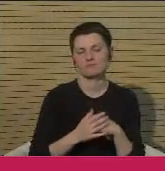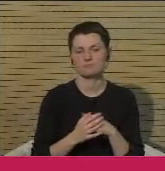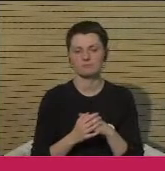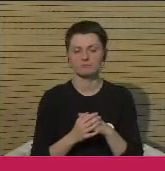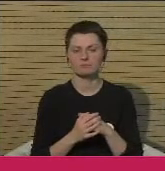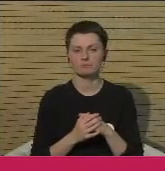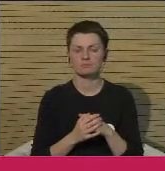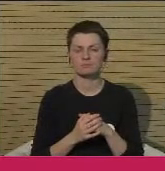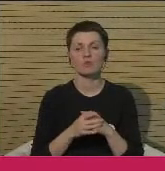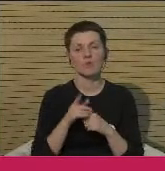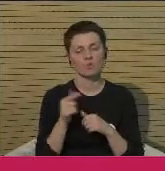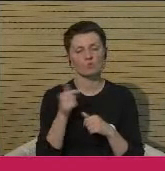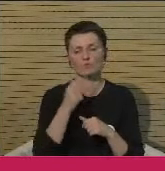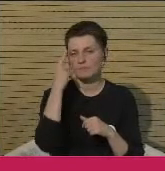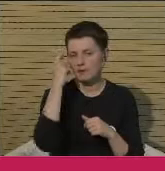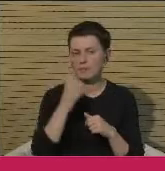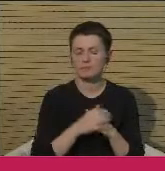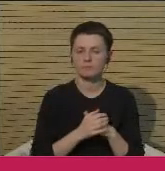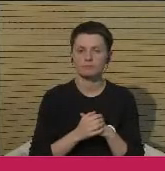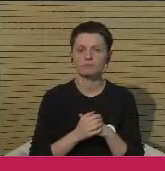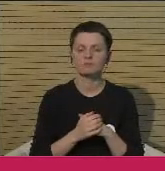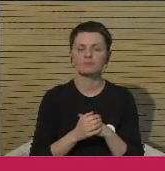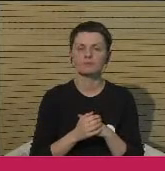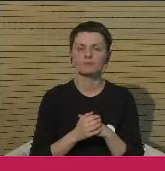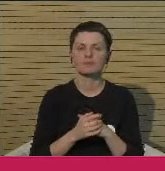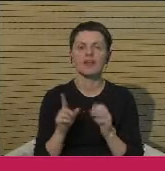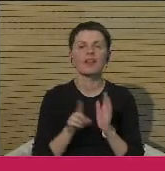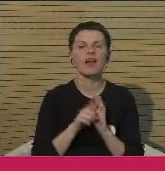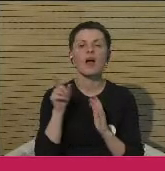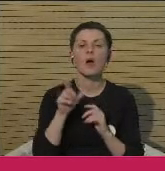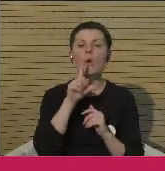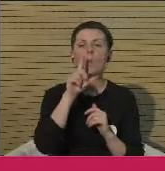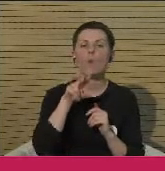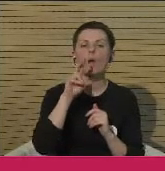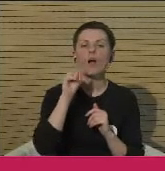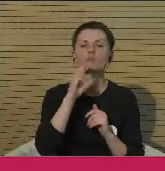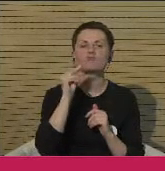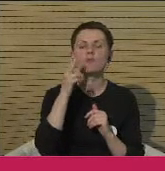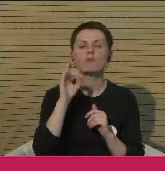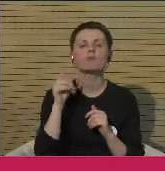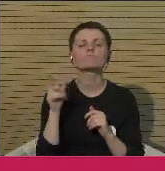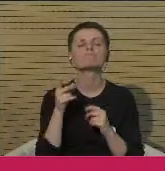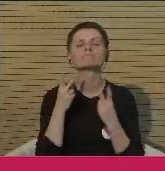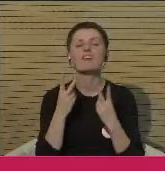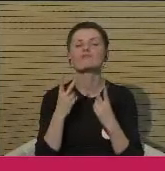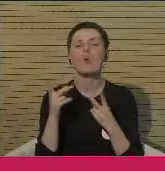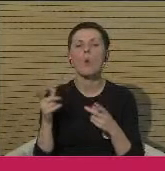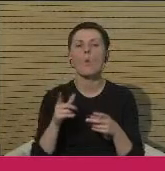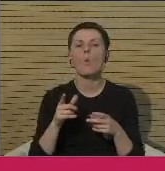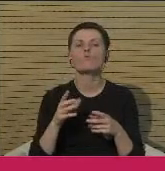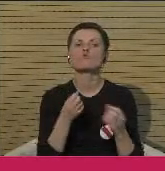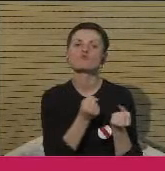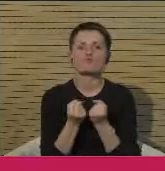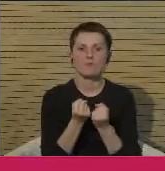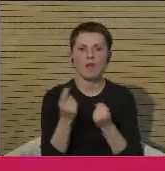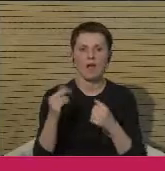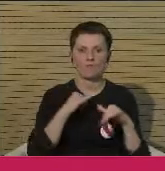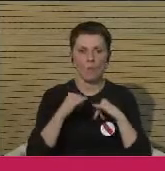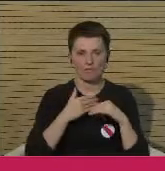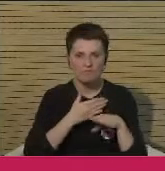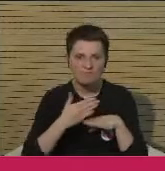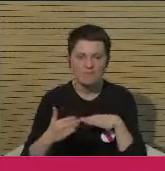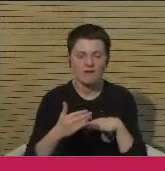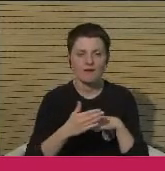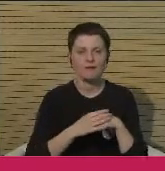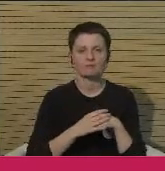Belarus will be more dependent on Russian economic area, Russian economic influences. For Lukashenko, what is